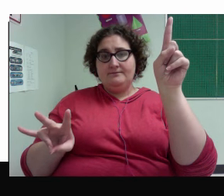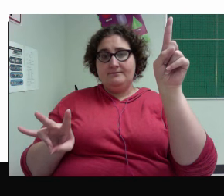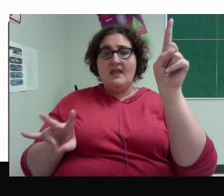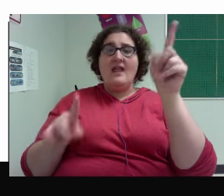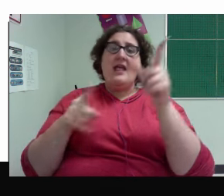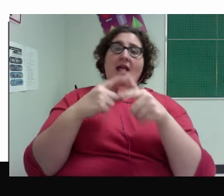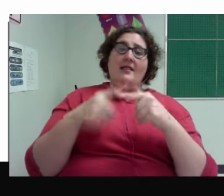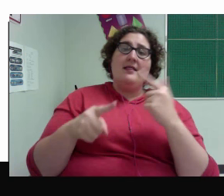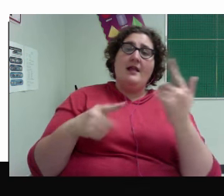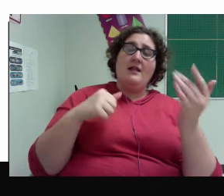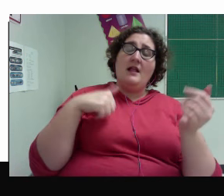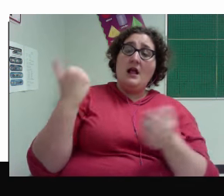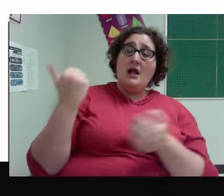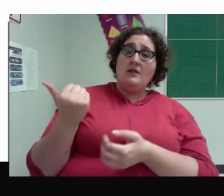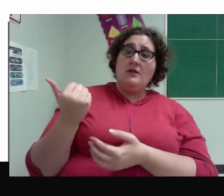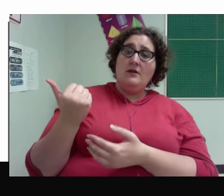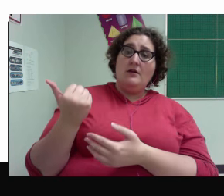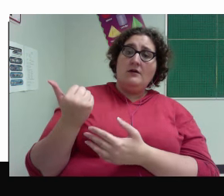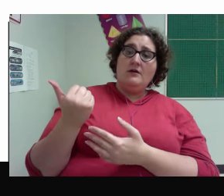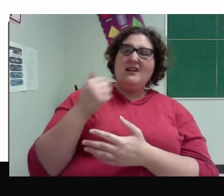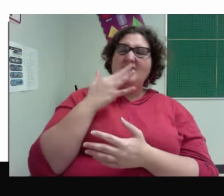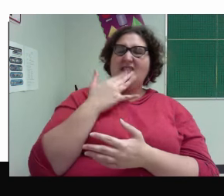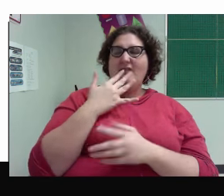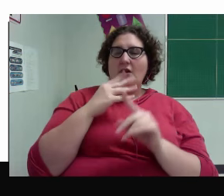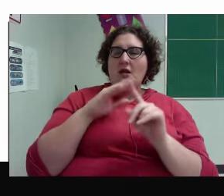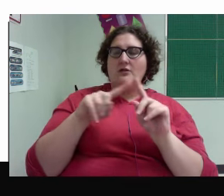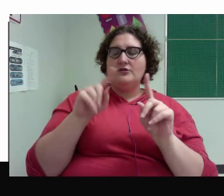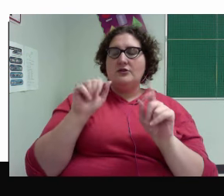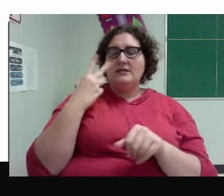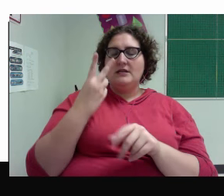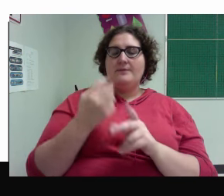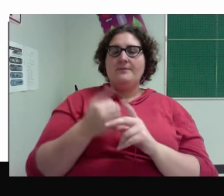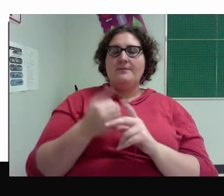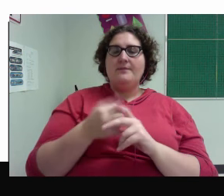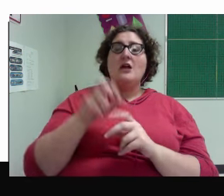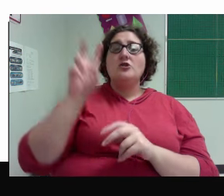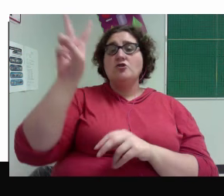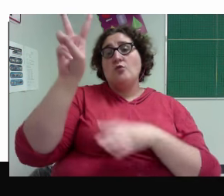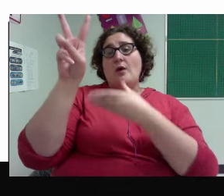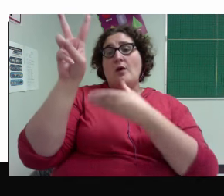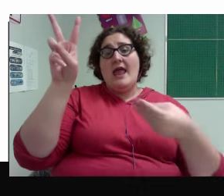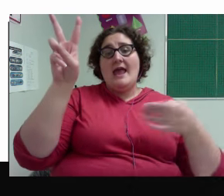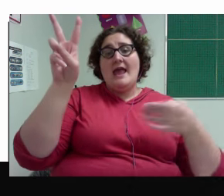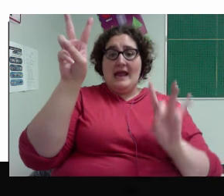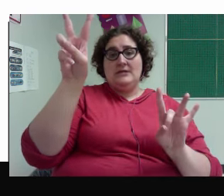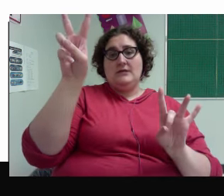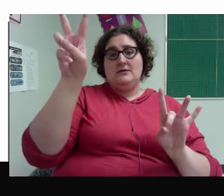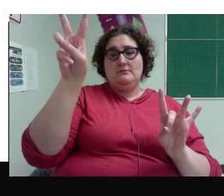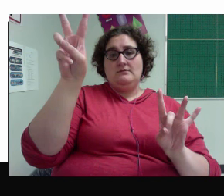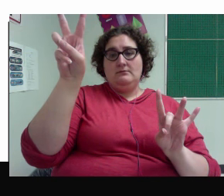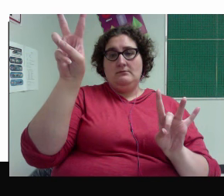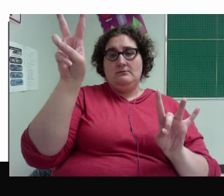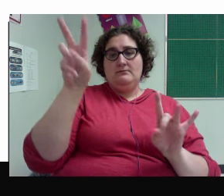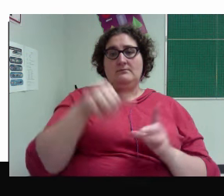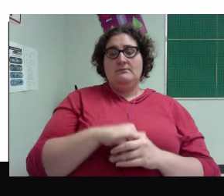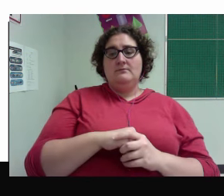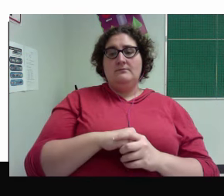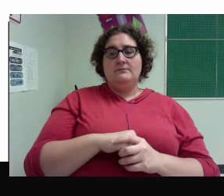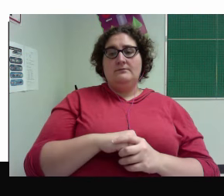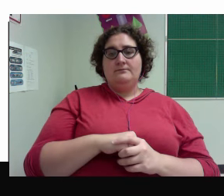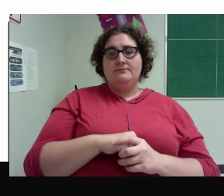would be, I'll use a different color so you can see it, angle 2 and angle 8.